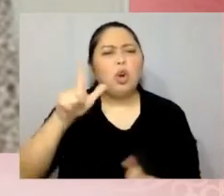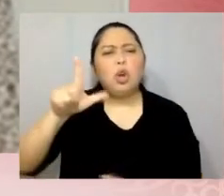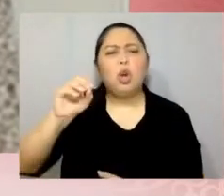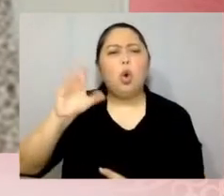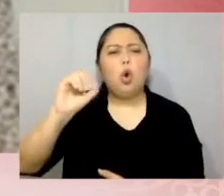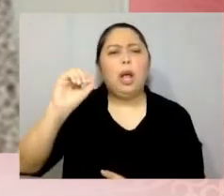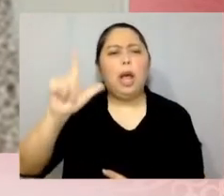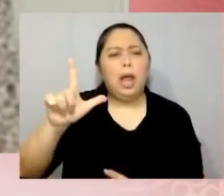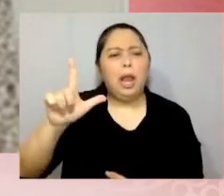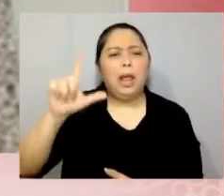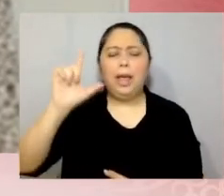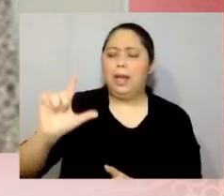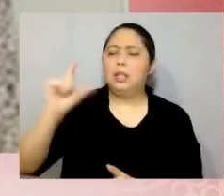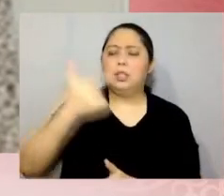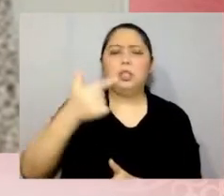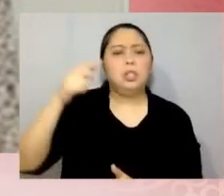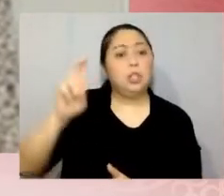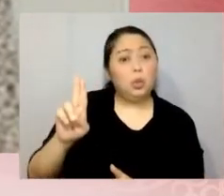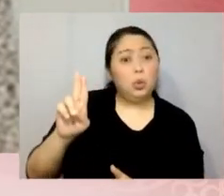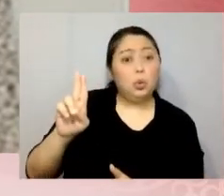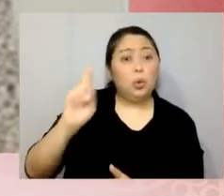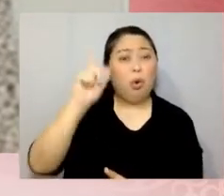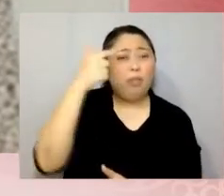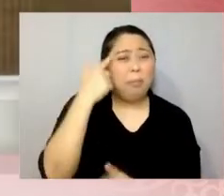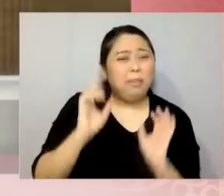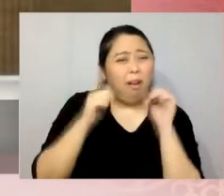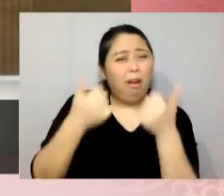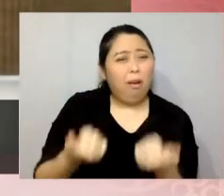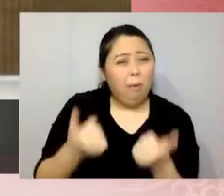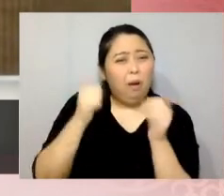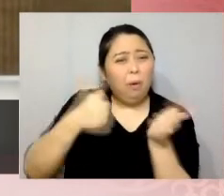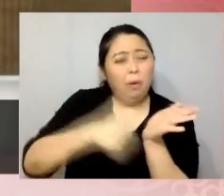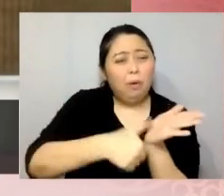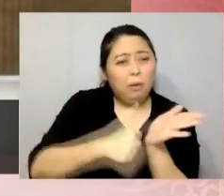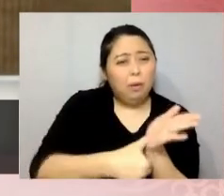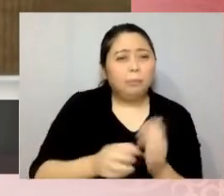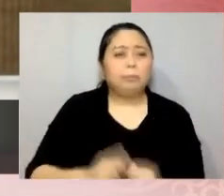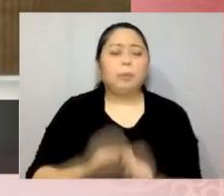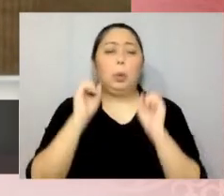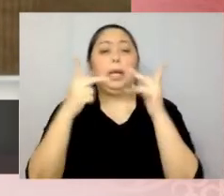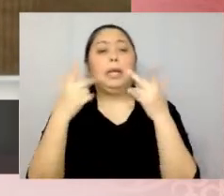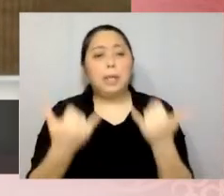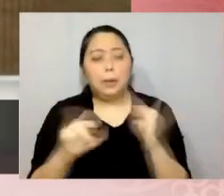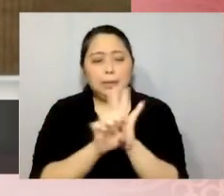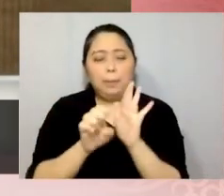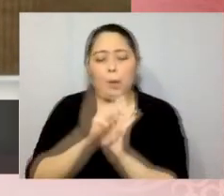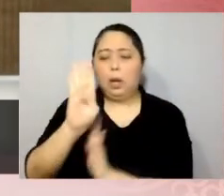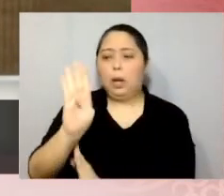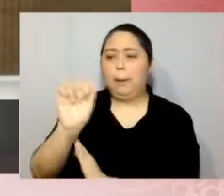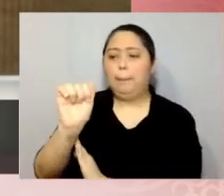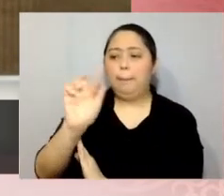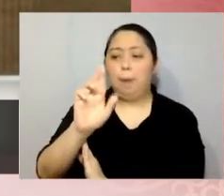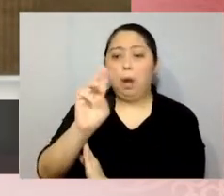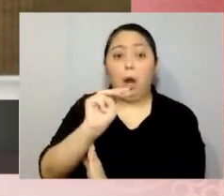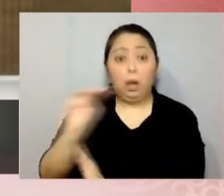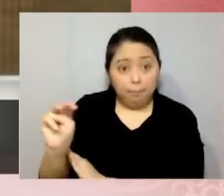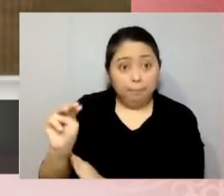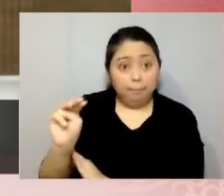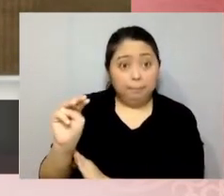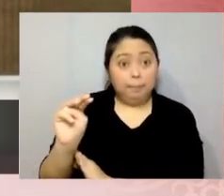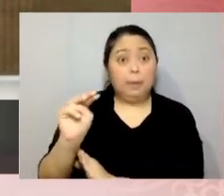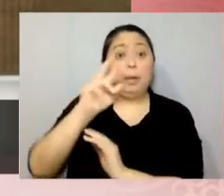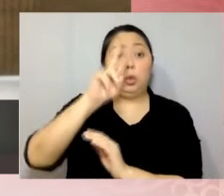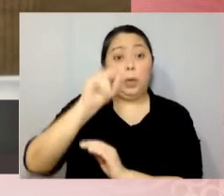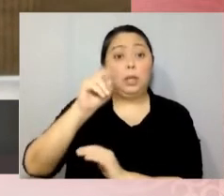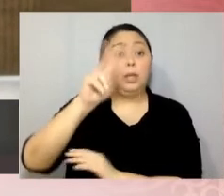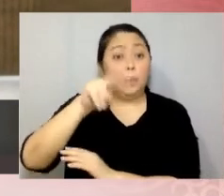our local government units within the BARM territory? Yung pong pag na-reset yung elections at the regional level,